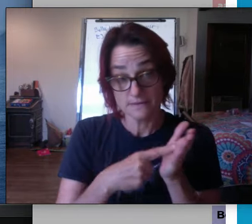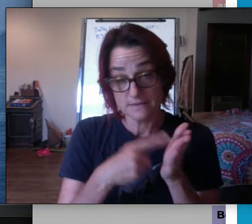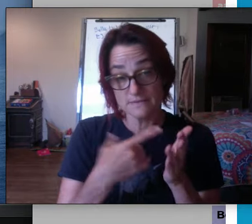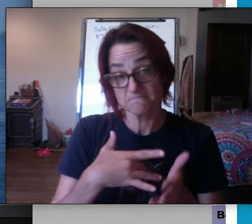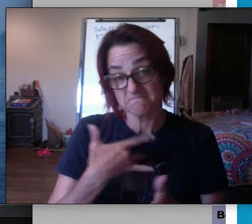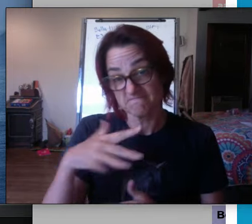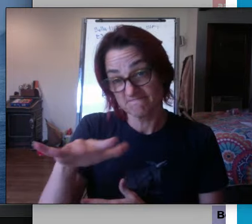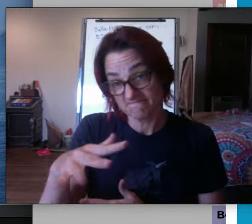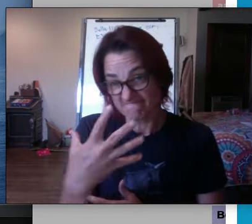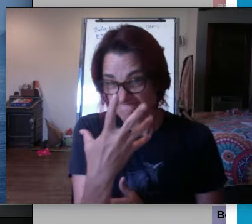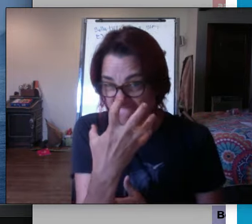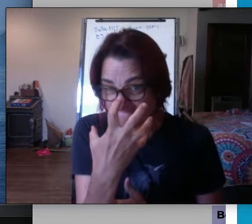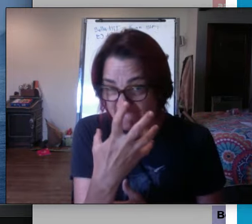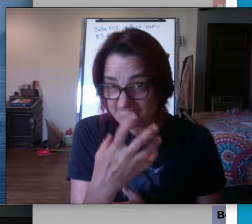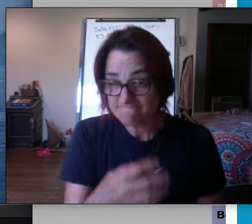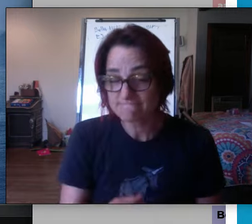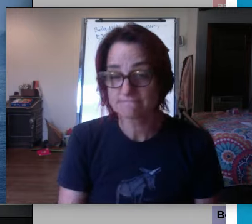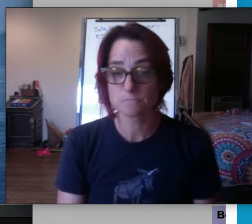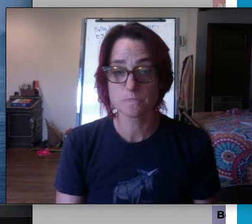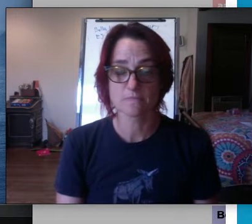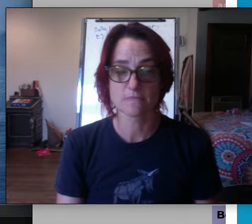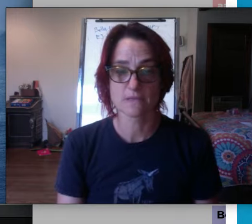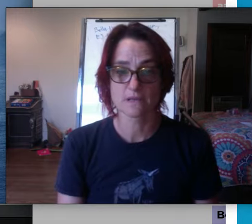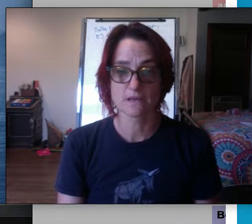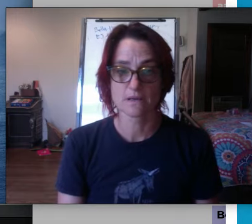Sometimes I feel kind of angry.